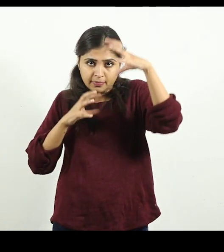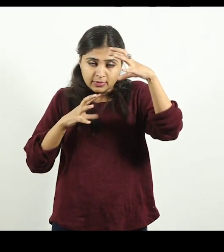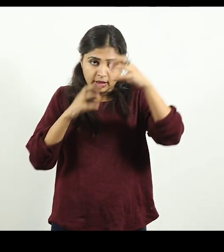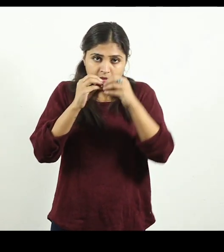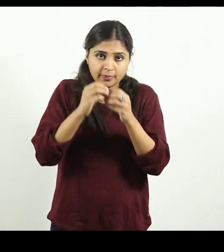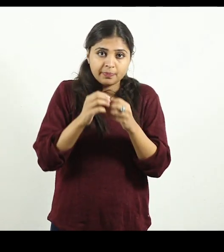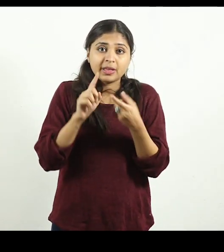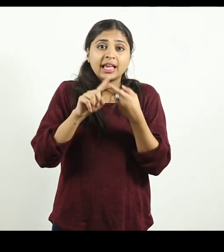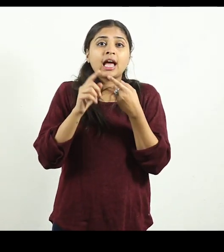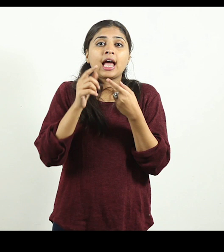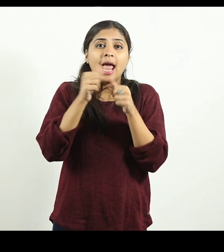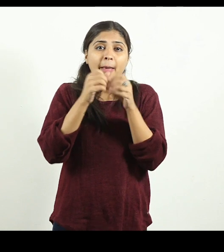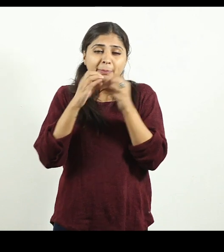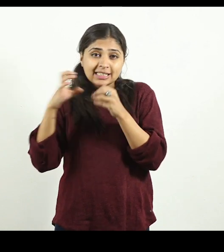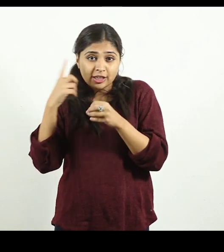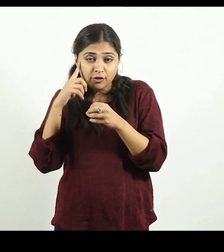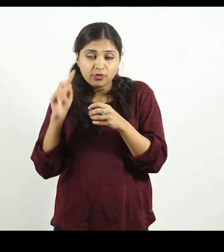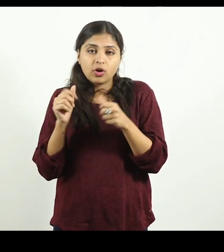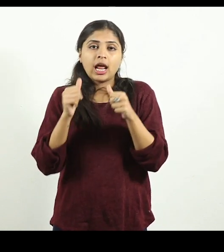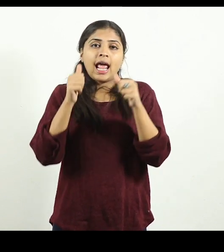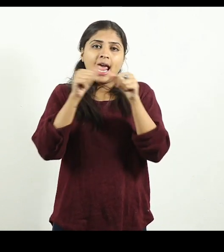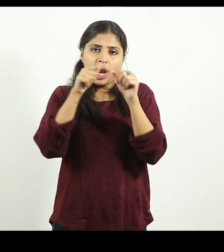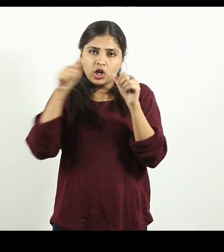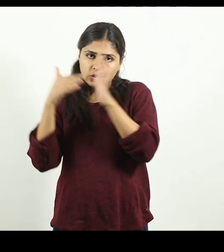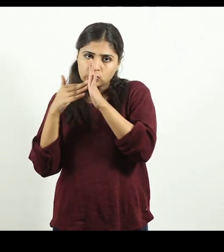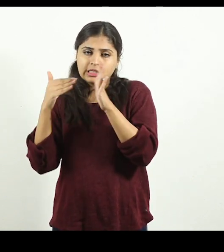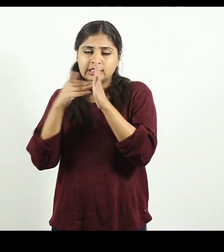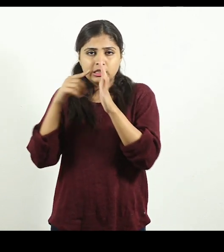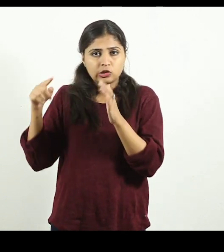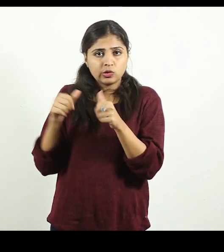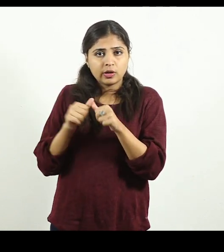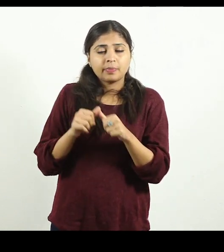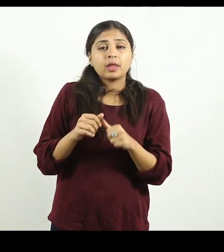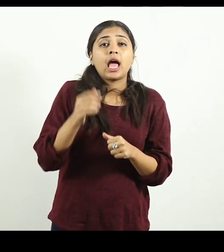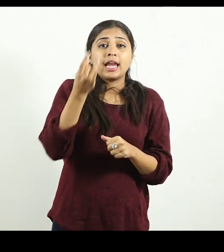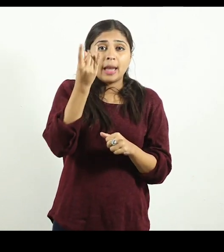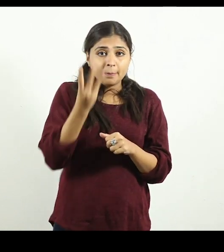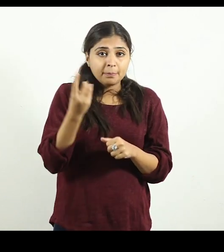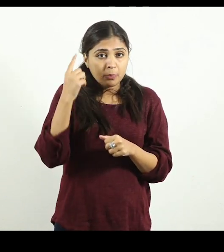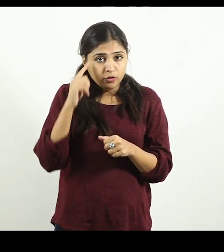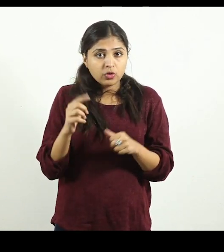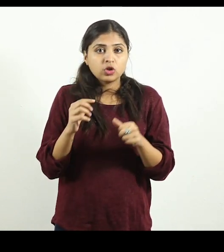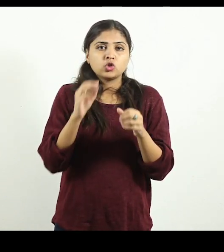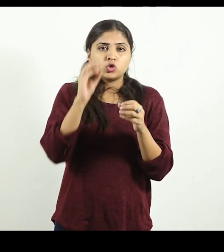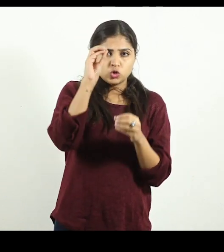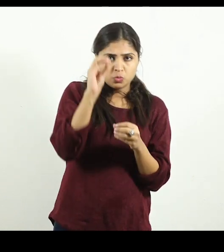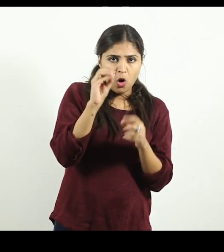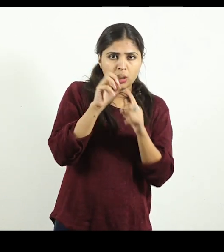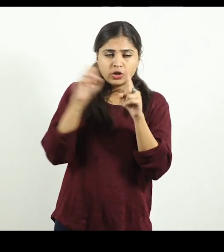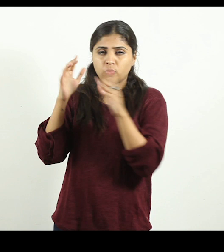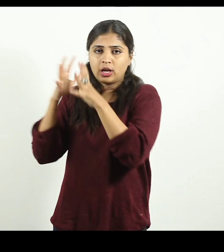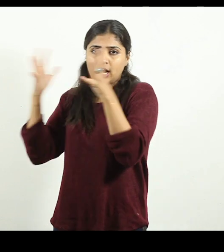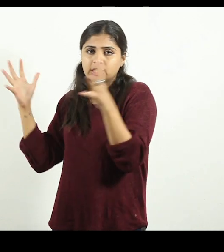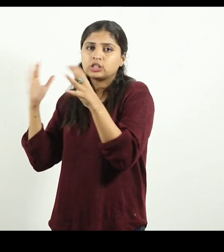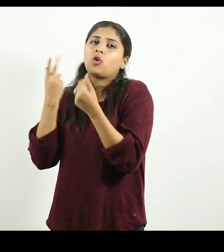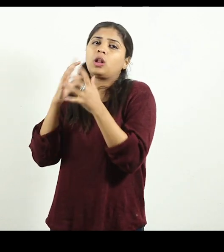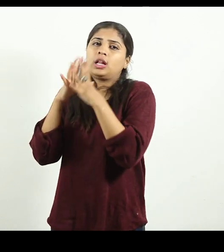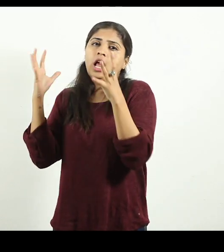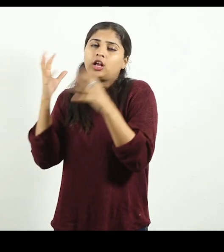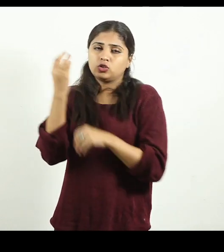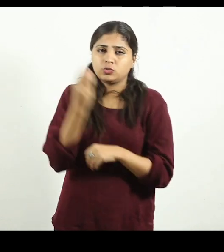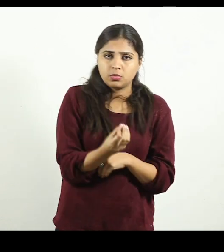to largest or largest to smallest. For date or time values, select oldest to new or newest to oldest.